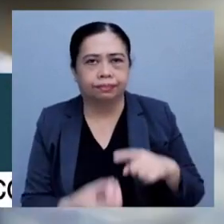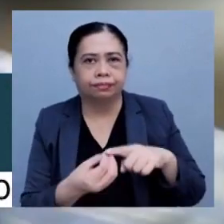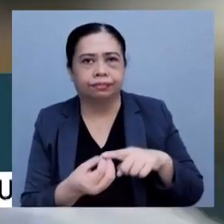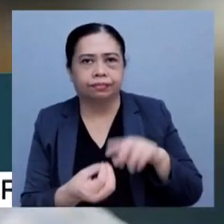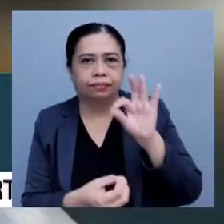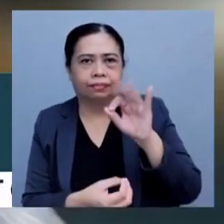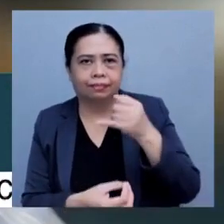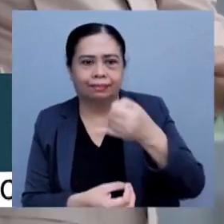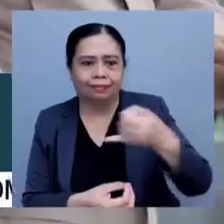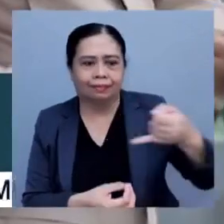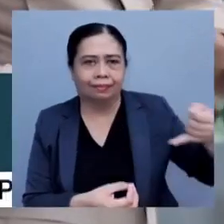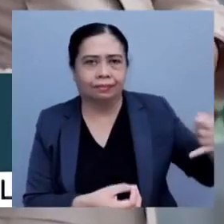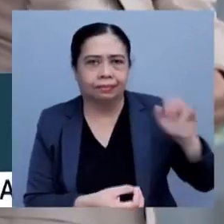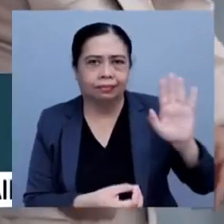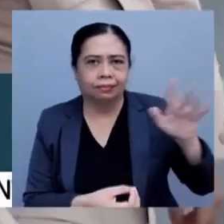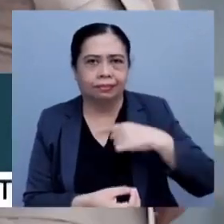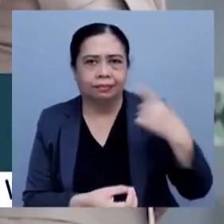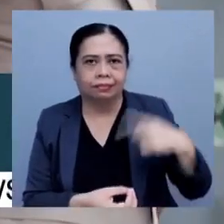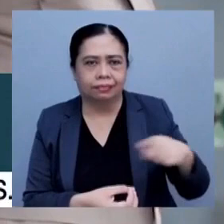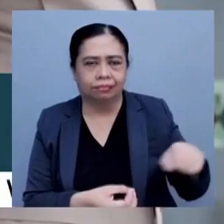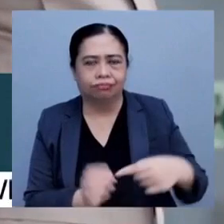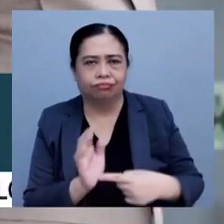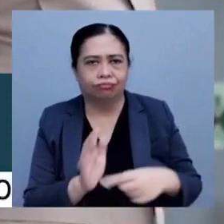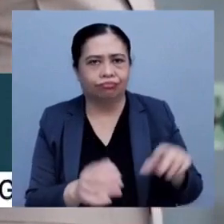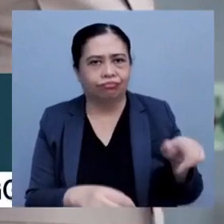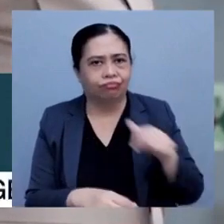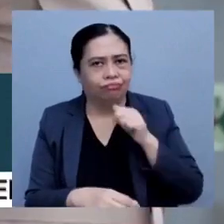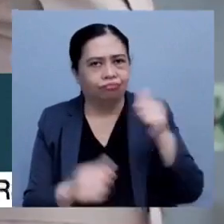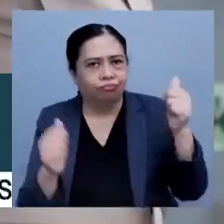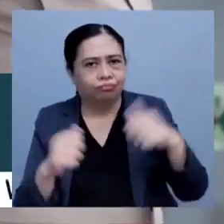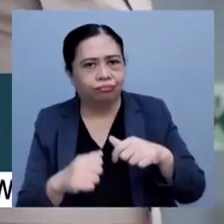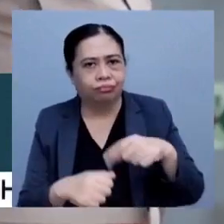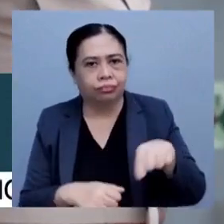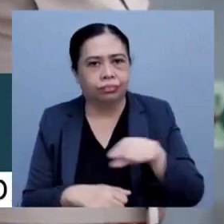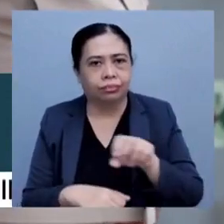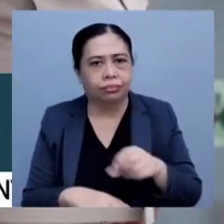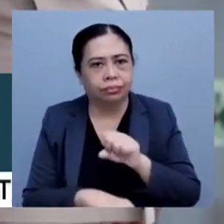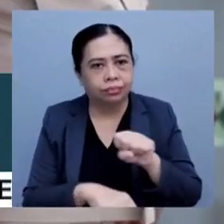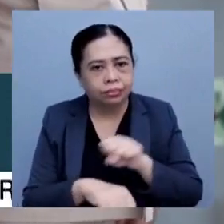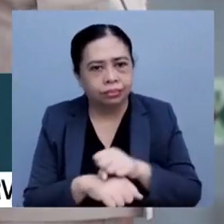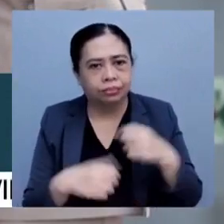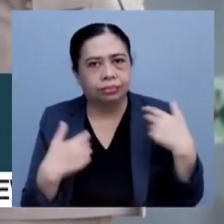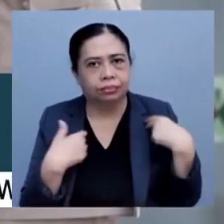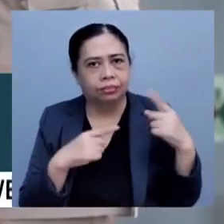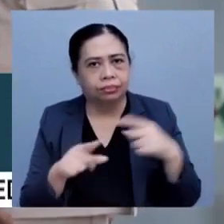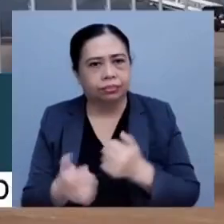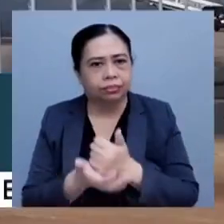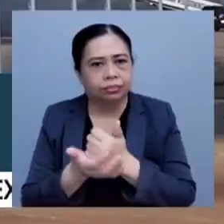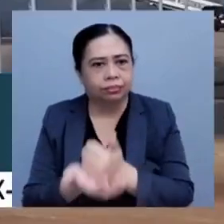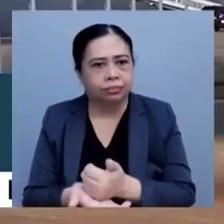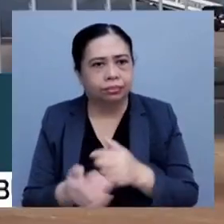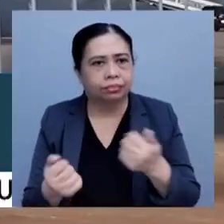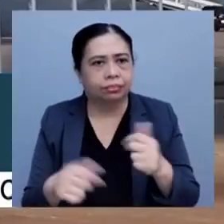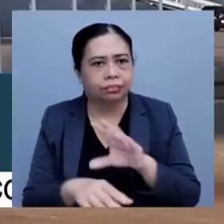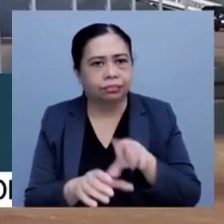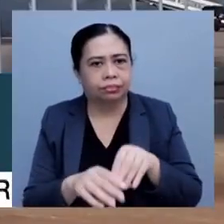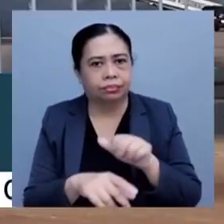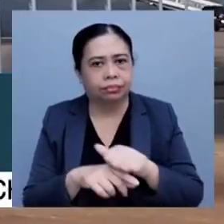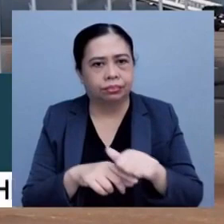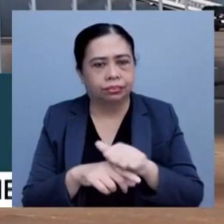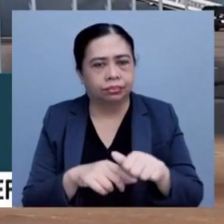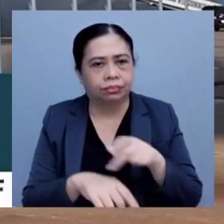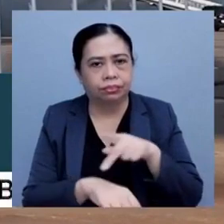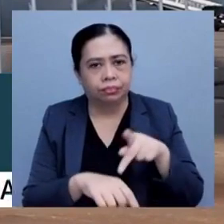has drawn in that region. Brunei, Malaysia, and Singapore sent warships and combat personnel to the exercise. The Philippines,